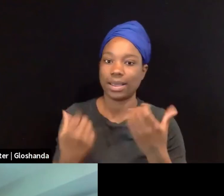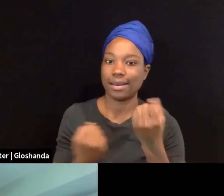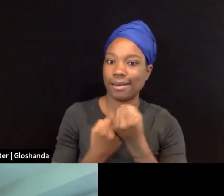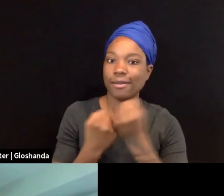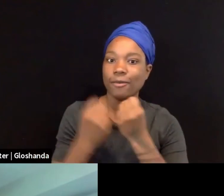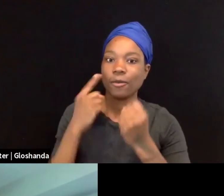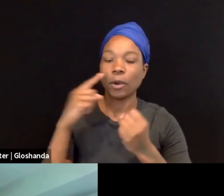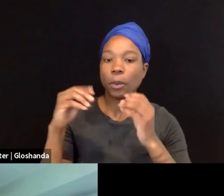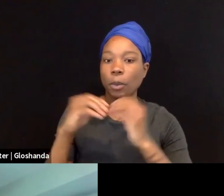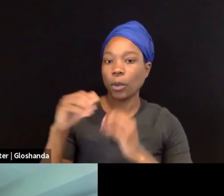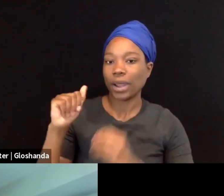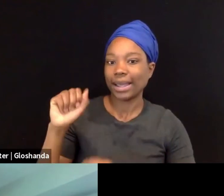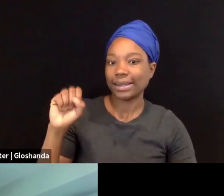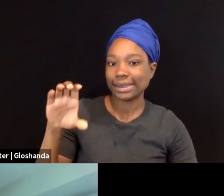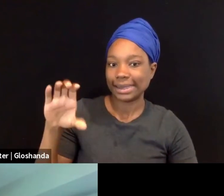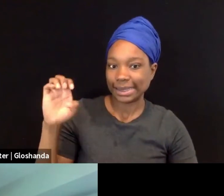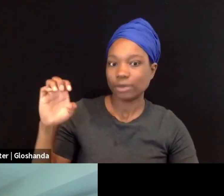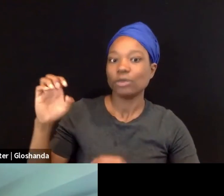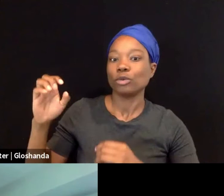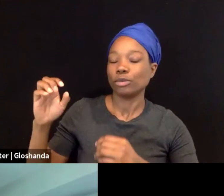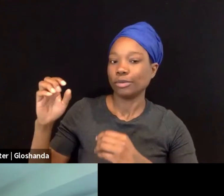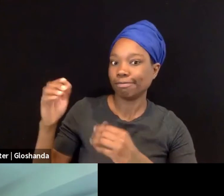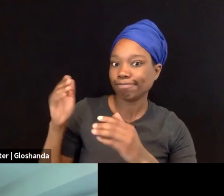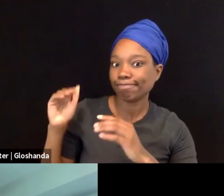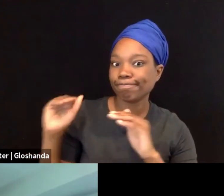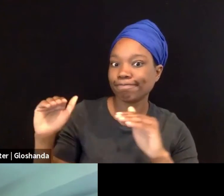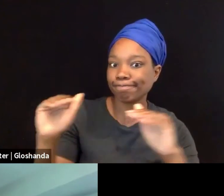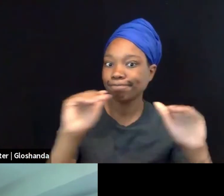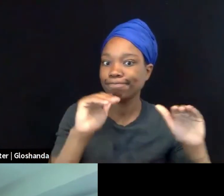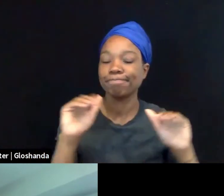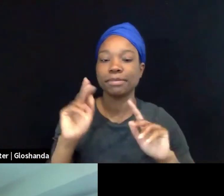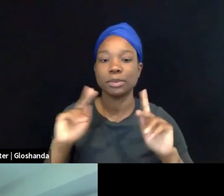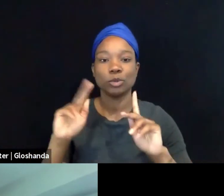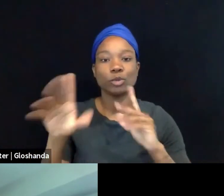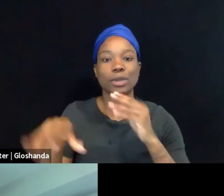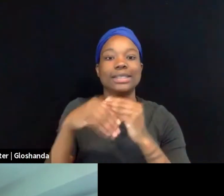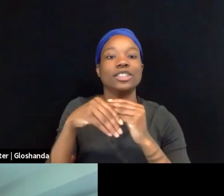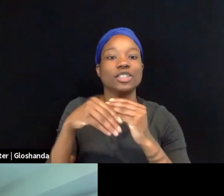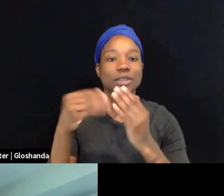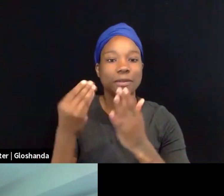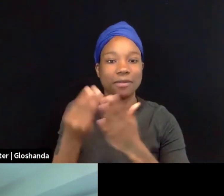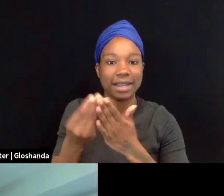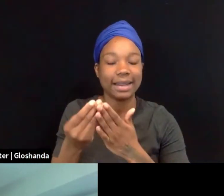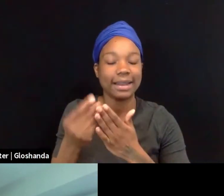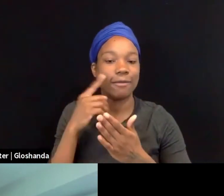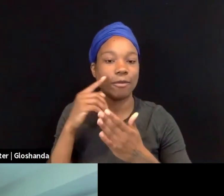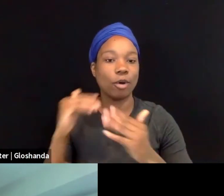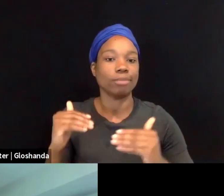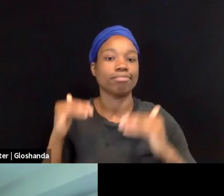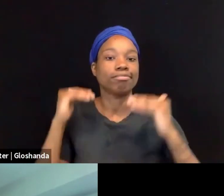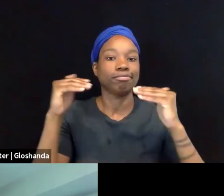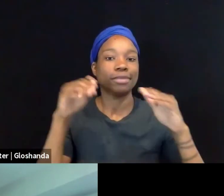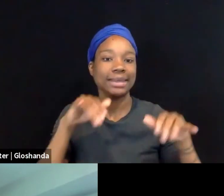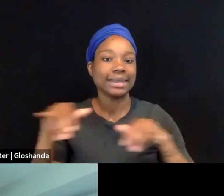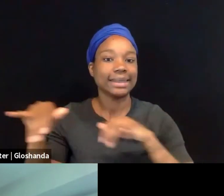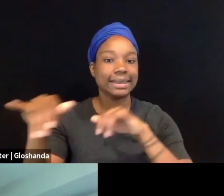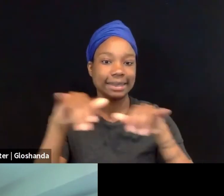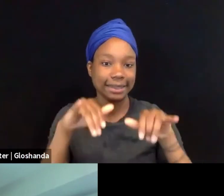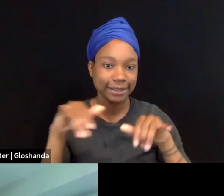Disadvantaged communities are more likely unable to afford these studies, much less the costly retrofitting required to bring buildings up to the new